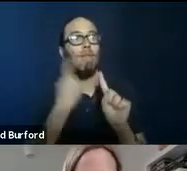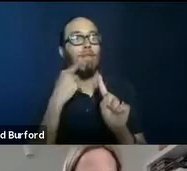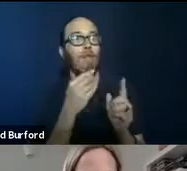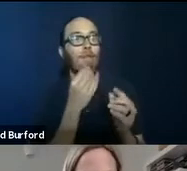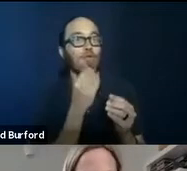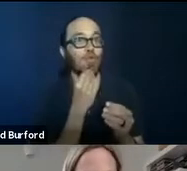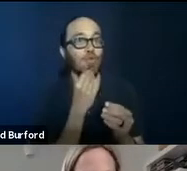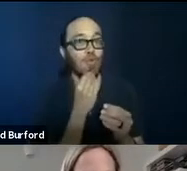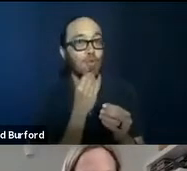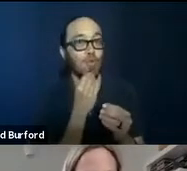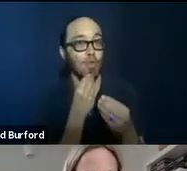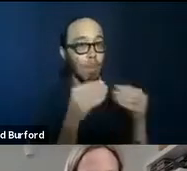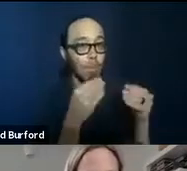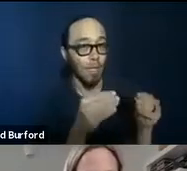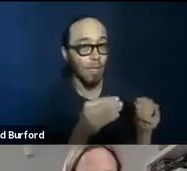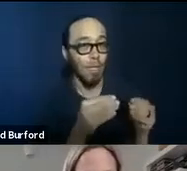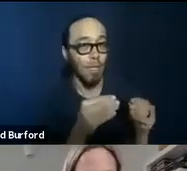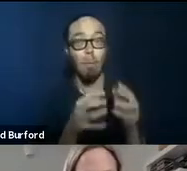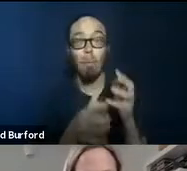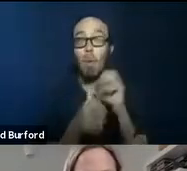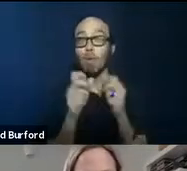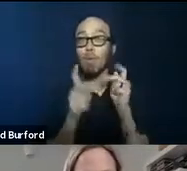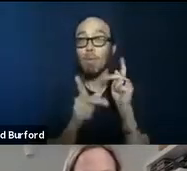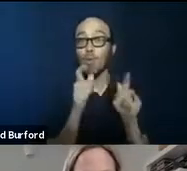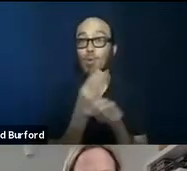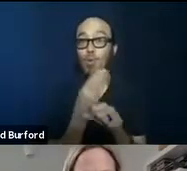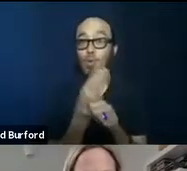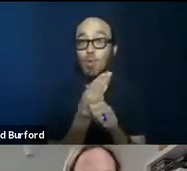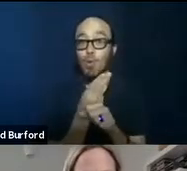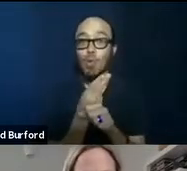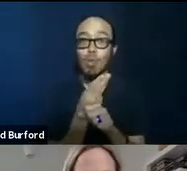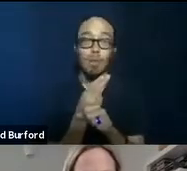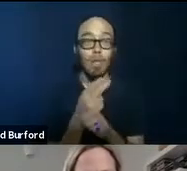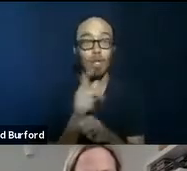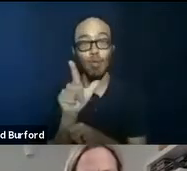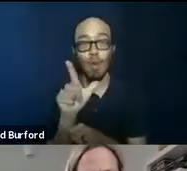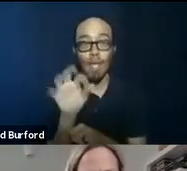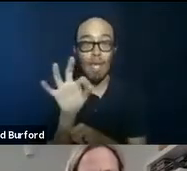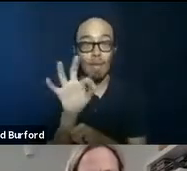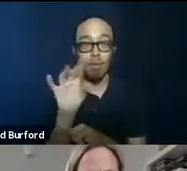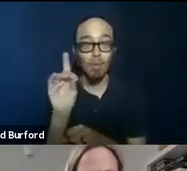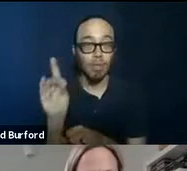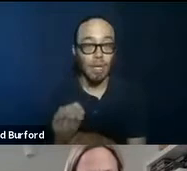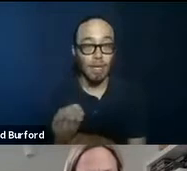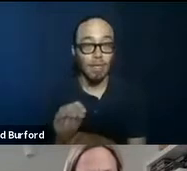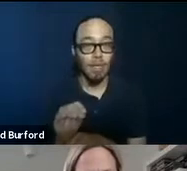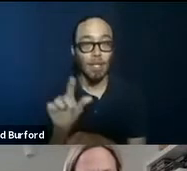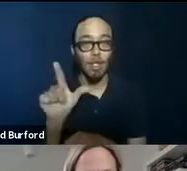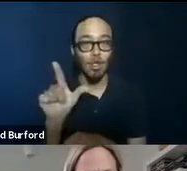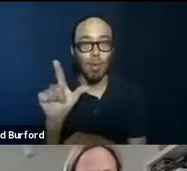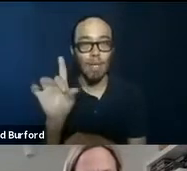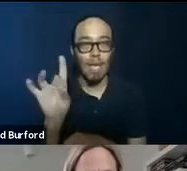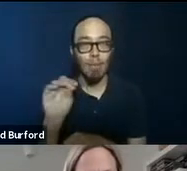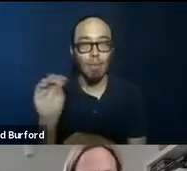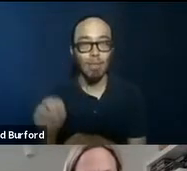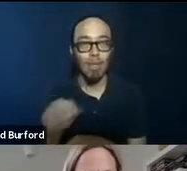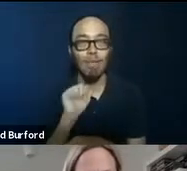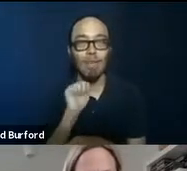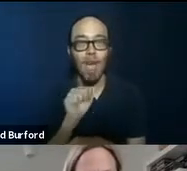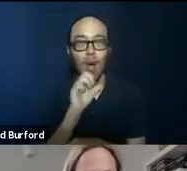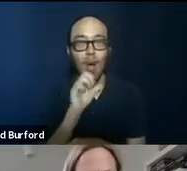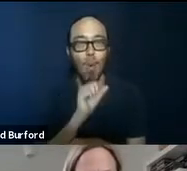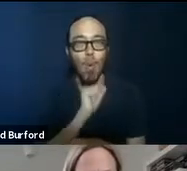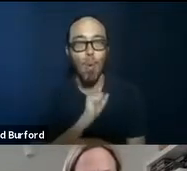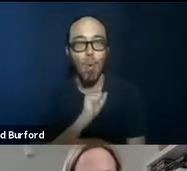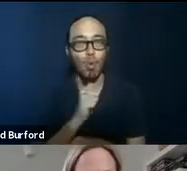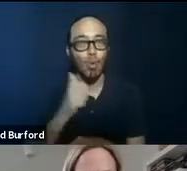people who use these benefits are older. 28% of non-elderly beneficiaries also